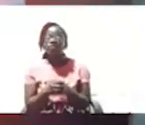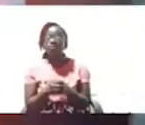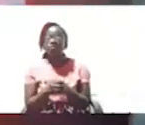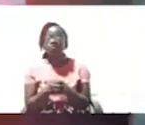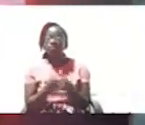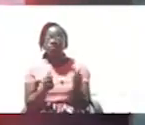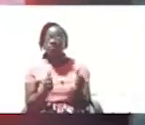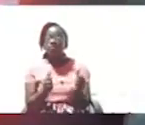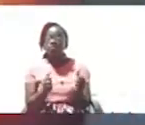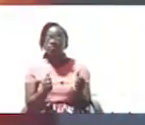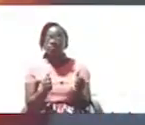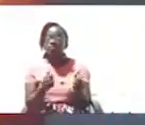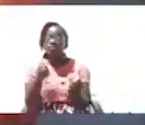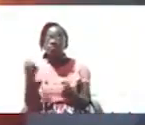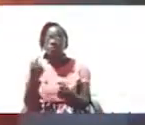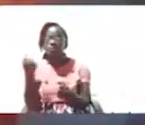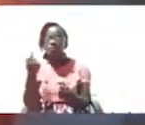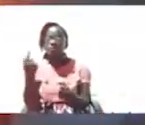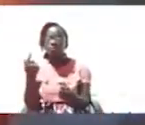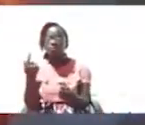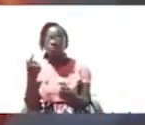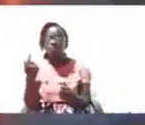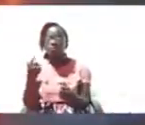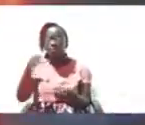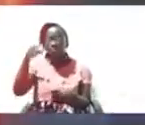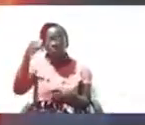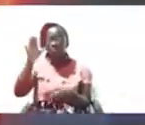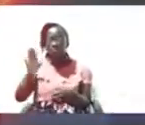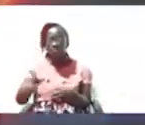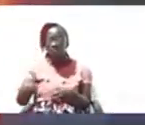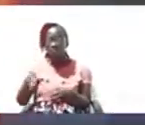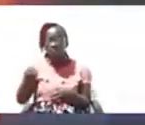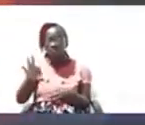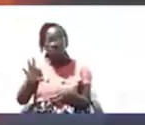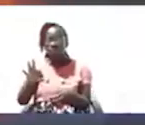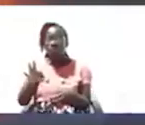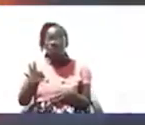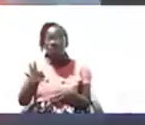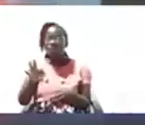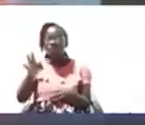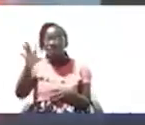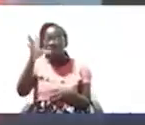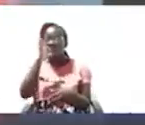He was his mother's only son. And he had died.